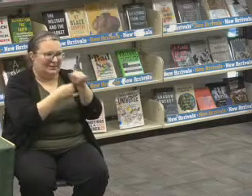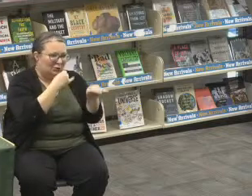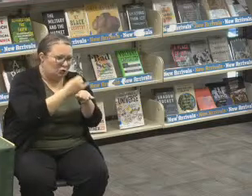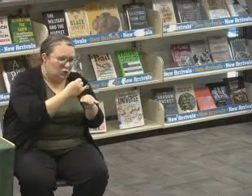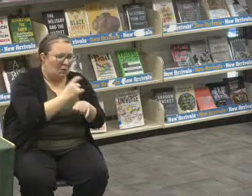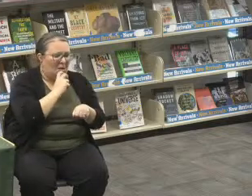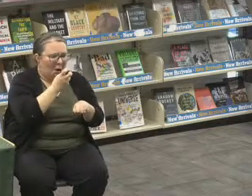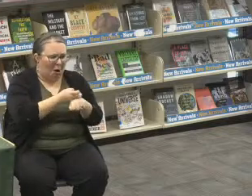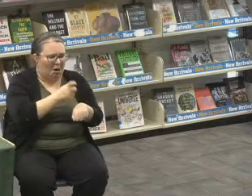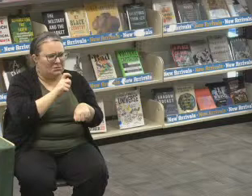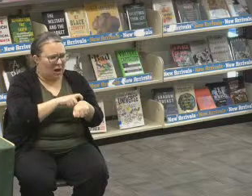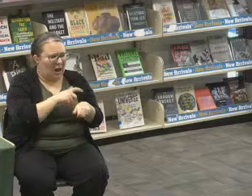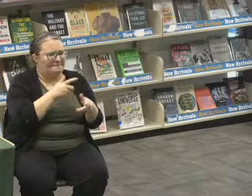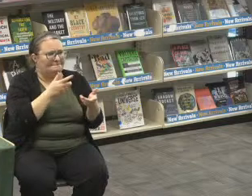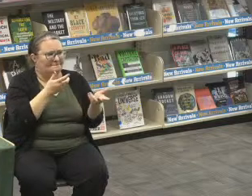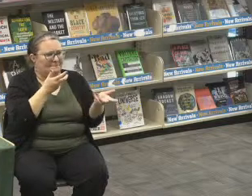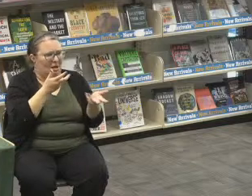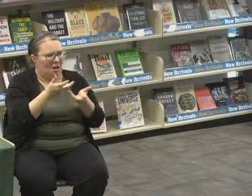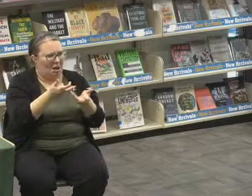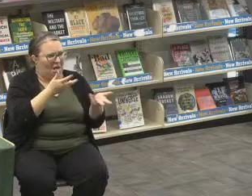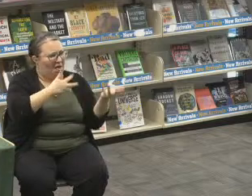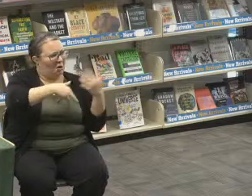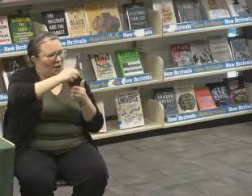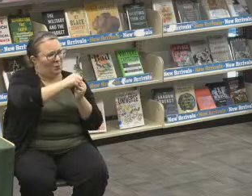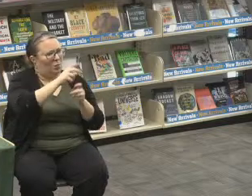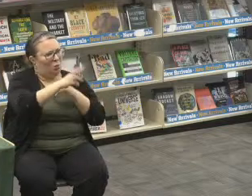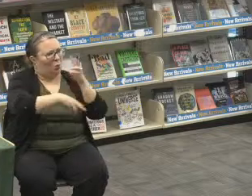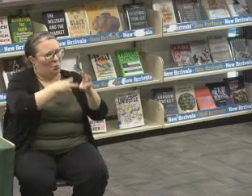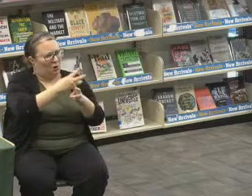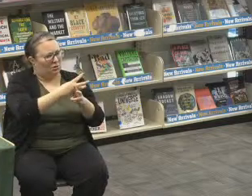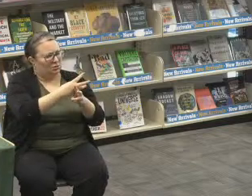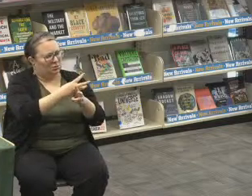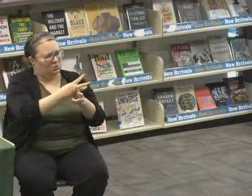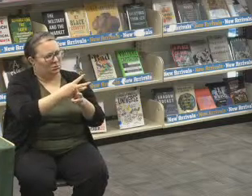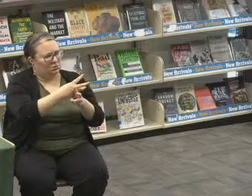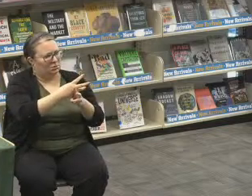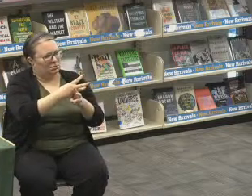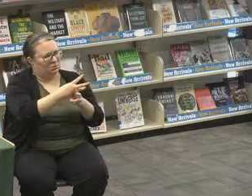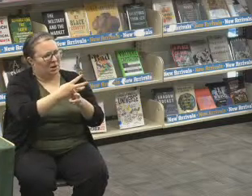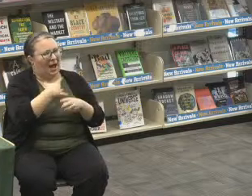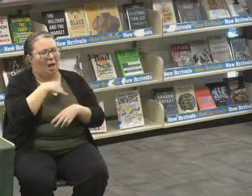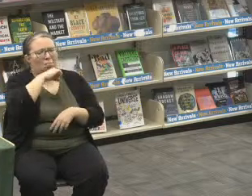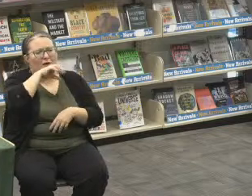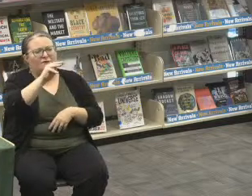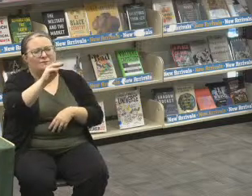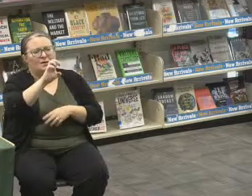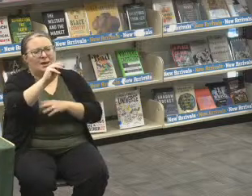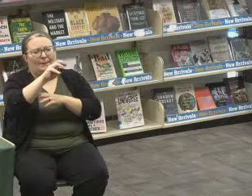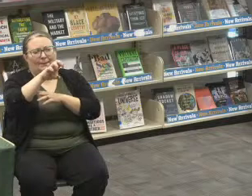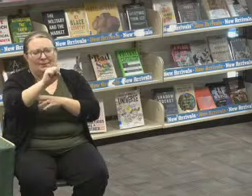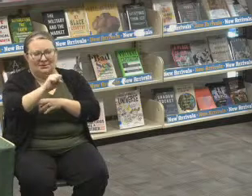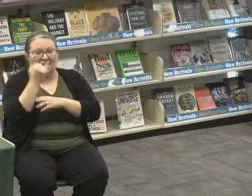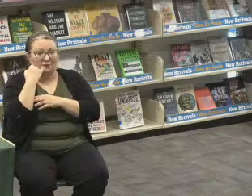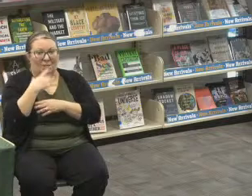very difficult time just kind of interacting with our world. I like memes, so if you like memes, maybe you're like